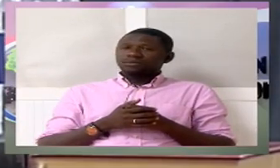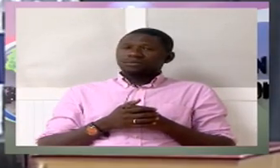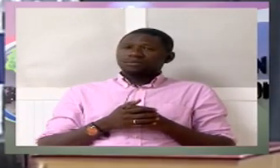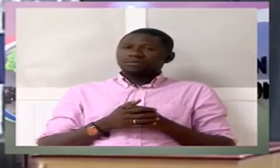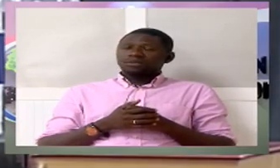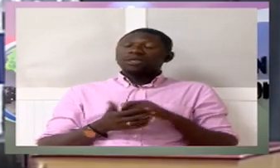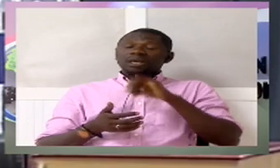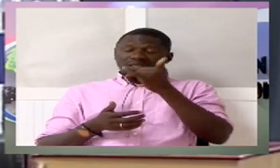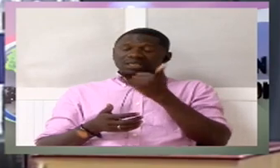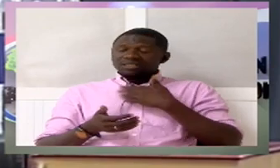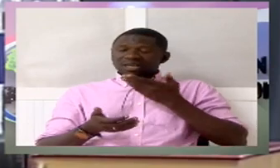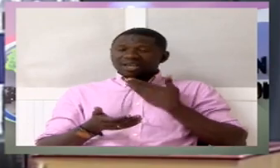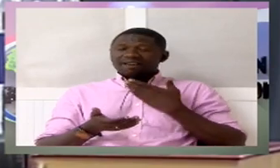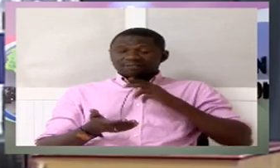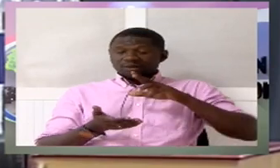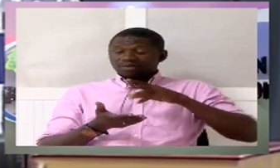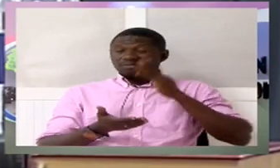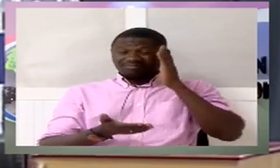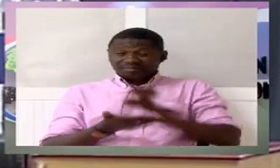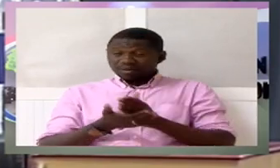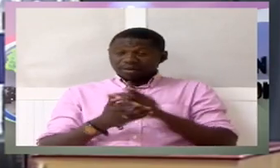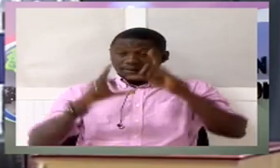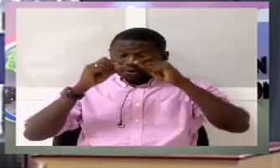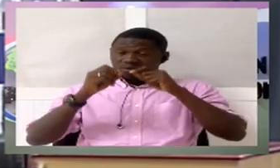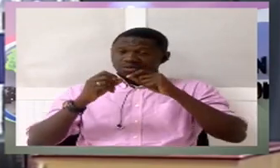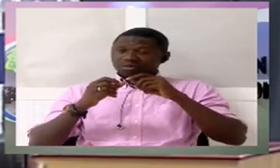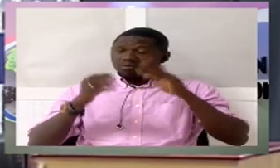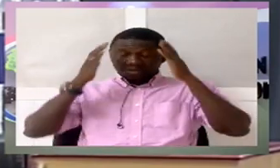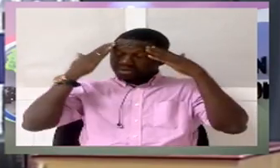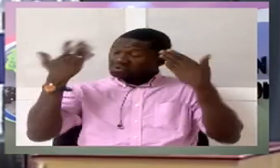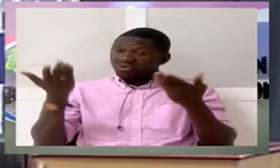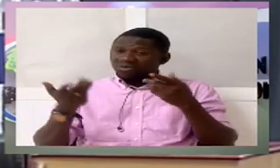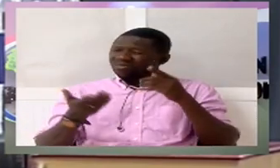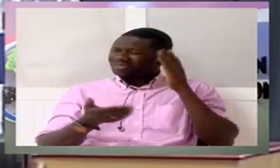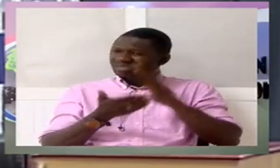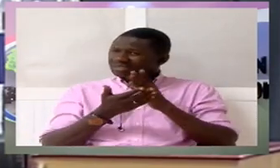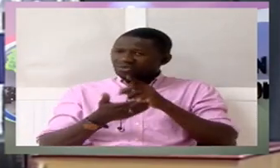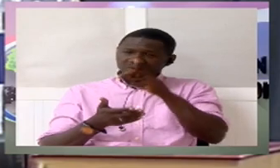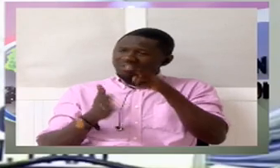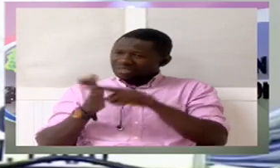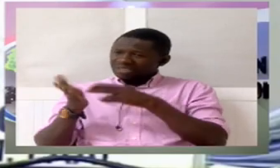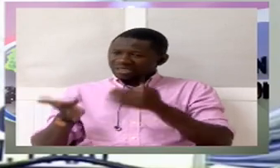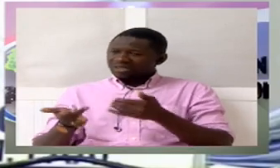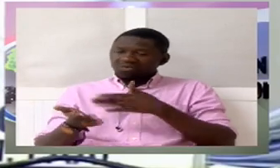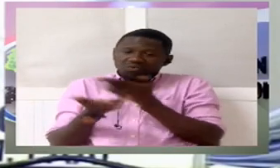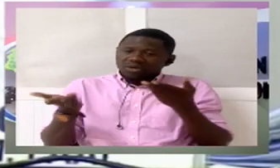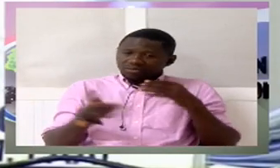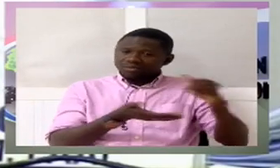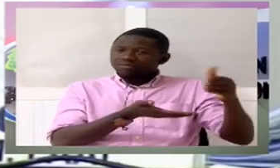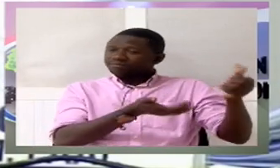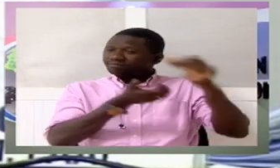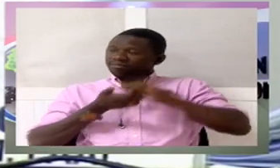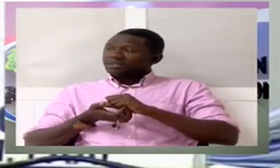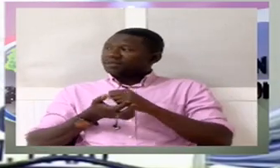Yes, I have the original, but I was not sure you would need it here, which is why I didn't bring it along. We would